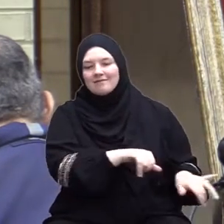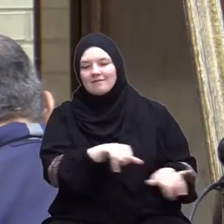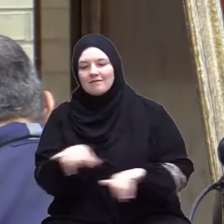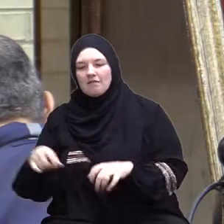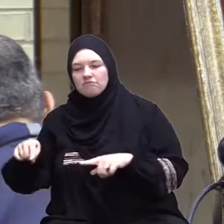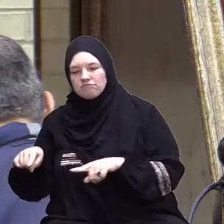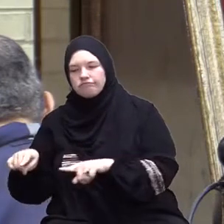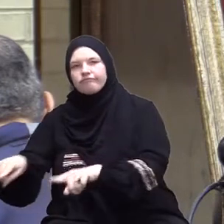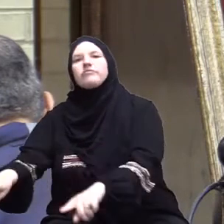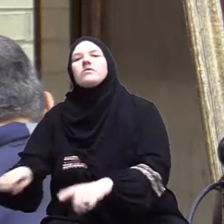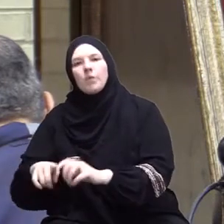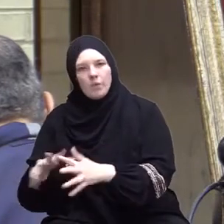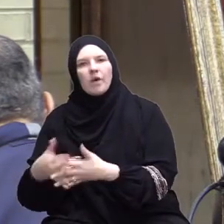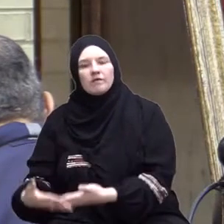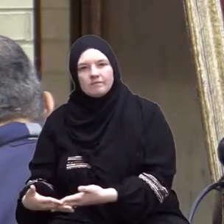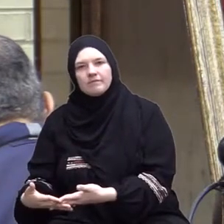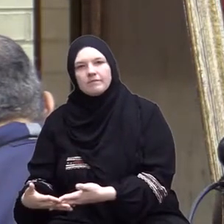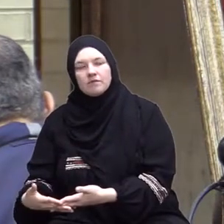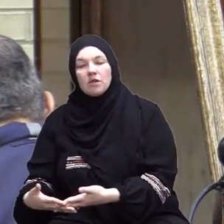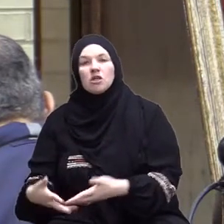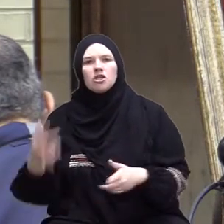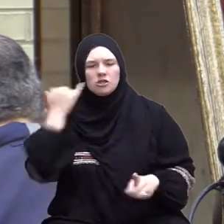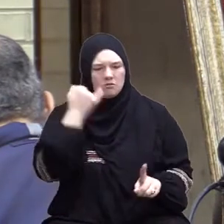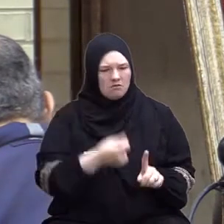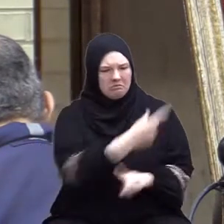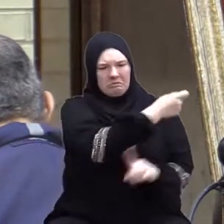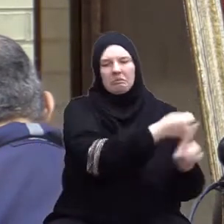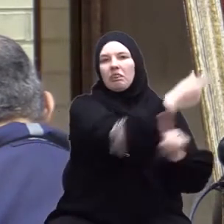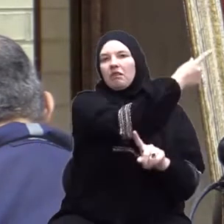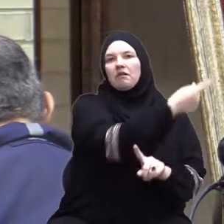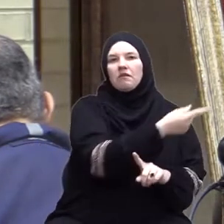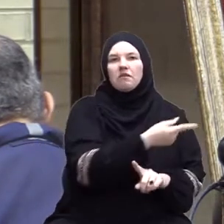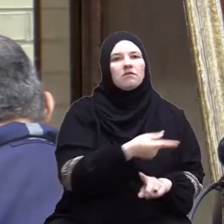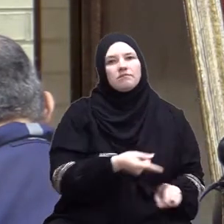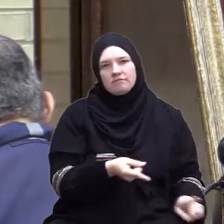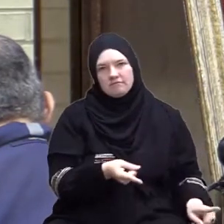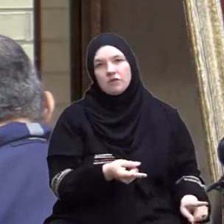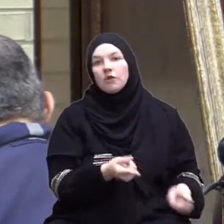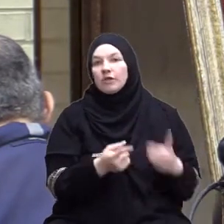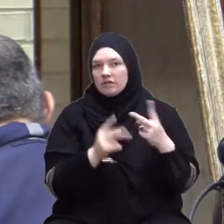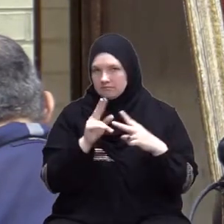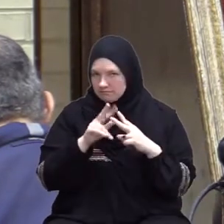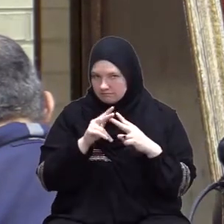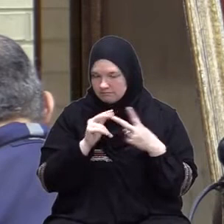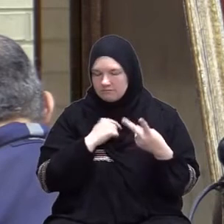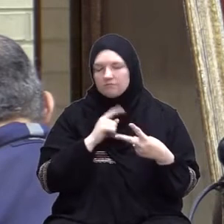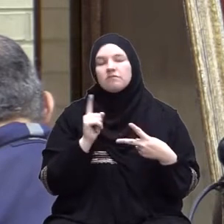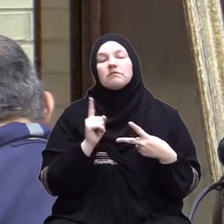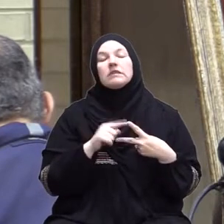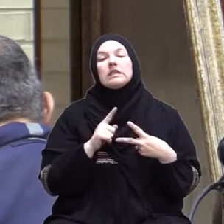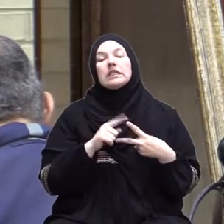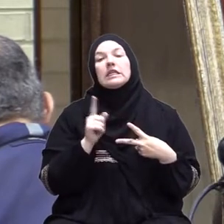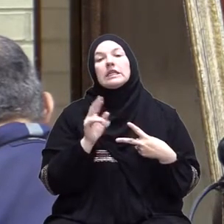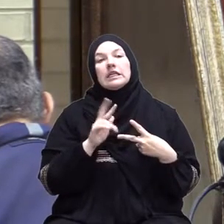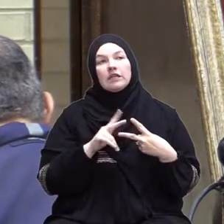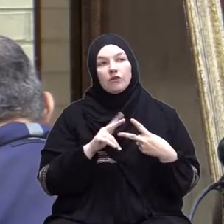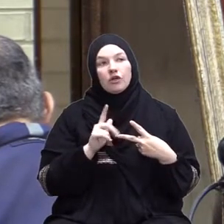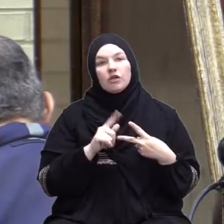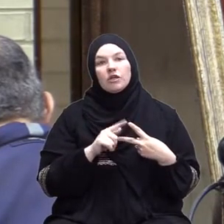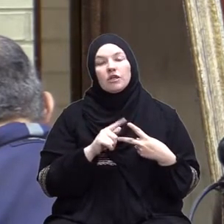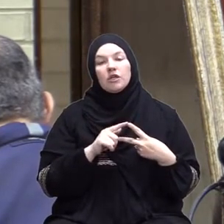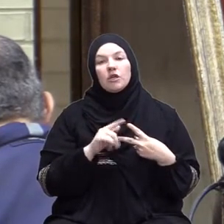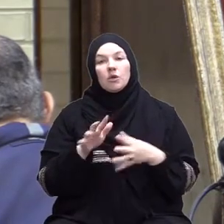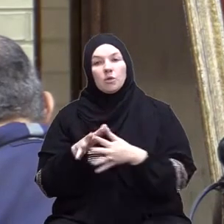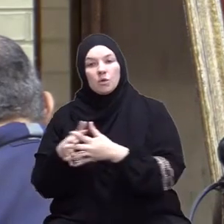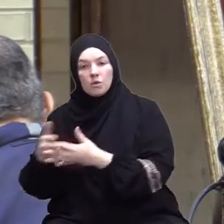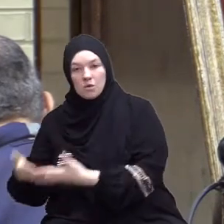Quran. Okay, what about if it is not? If it is not, it is one of two things. Either that the